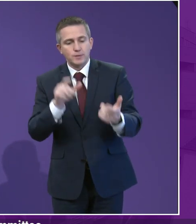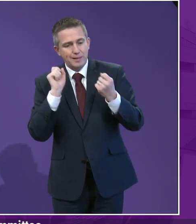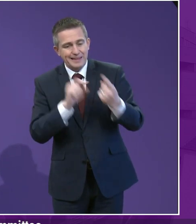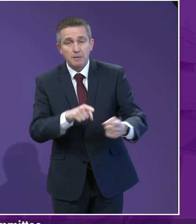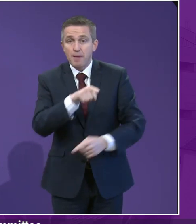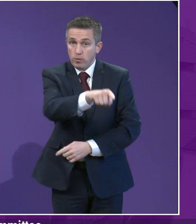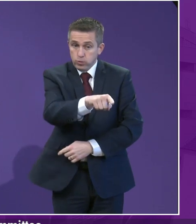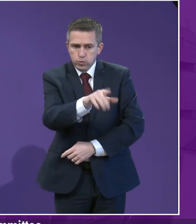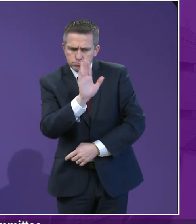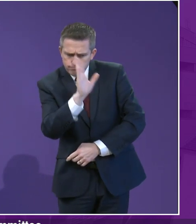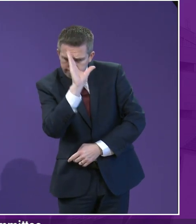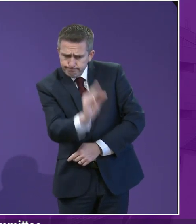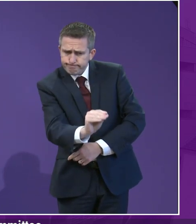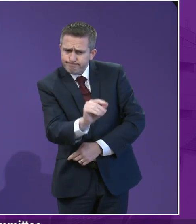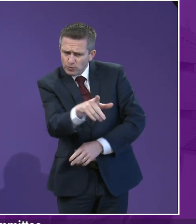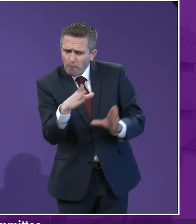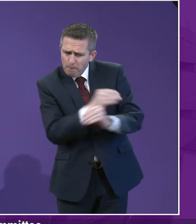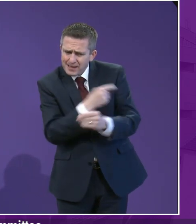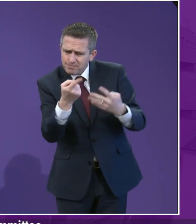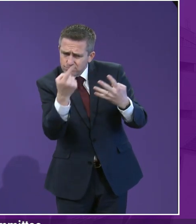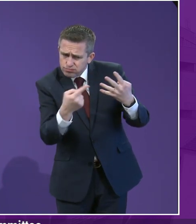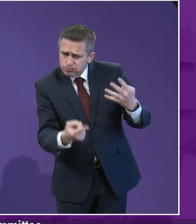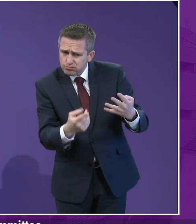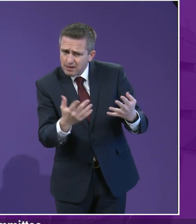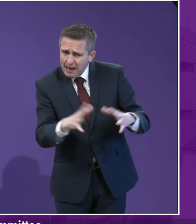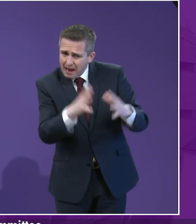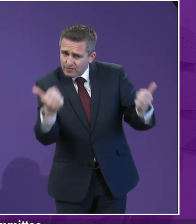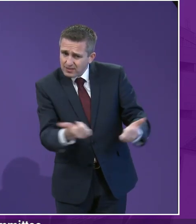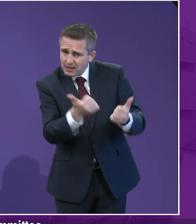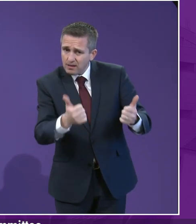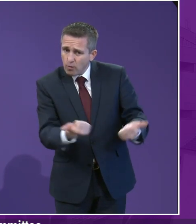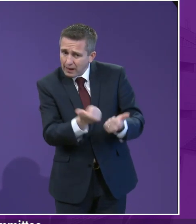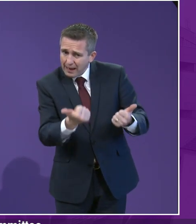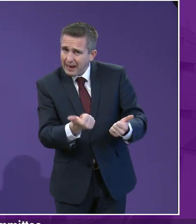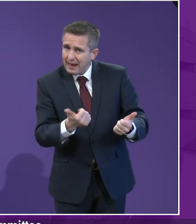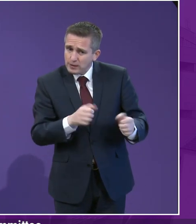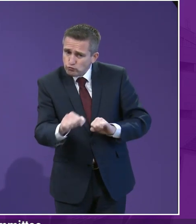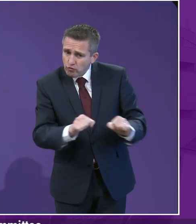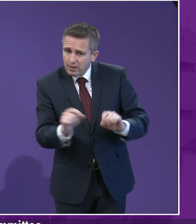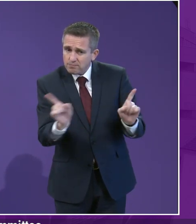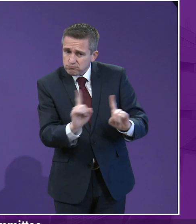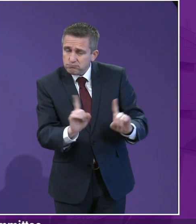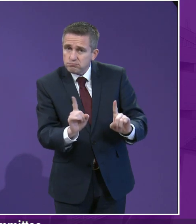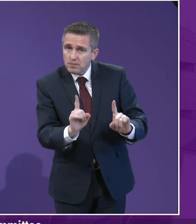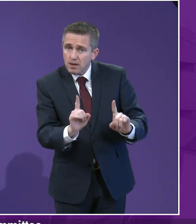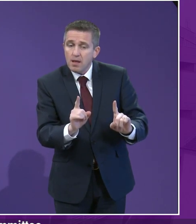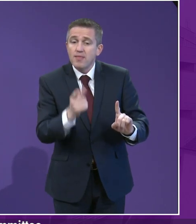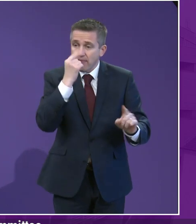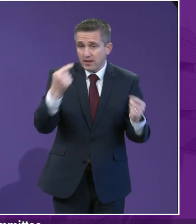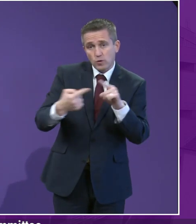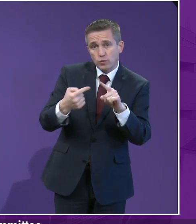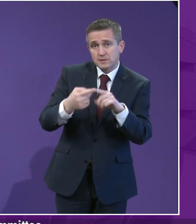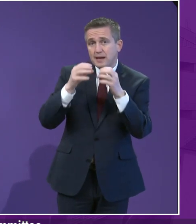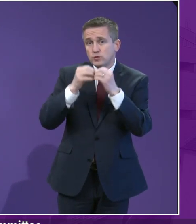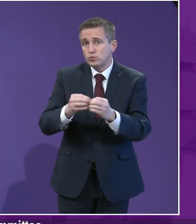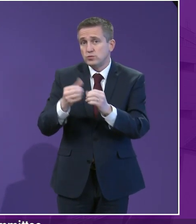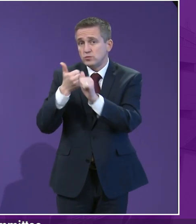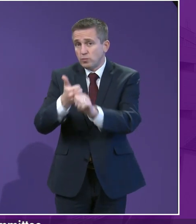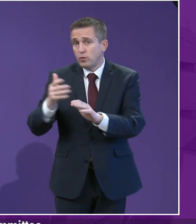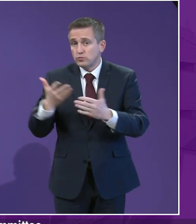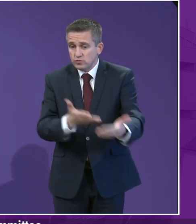if a student misses a deadline or isn't attending classes, which for many departments are almost all compulsory, then